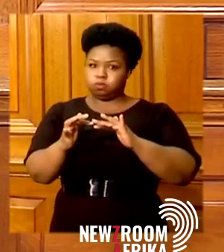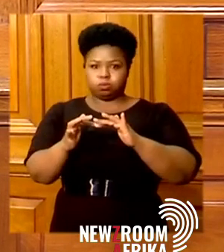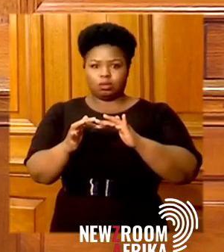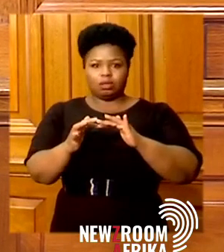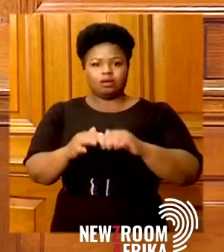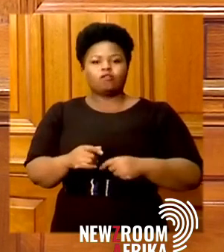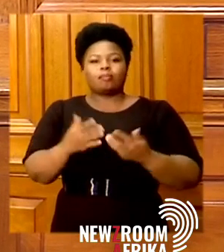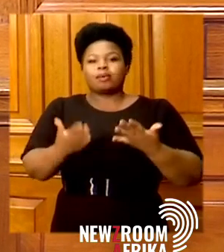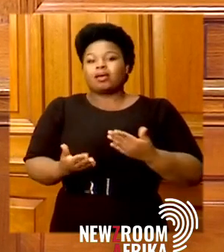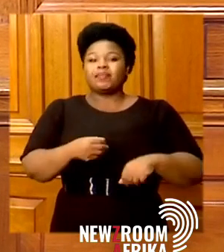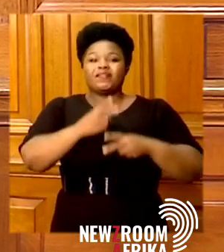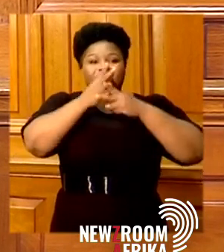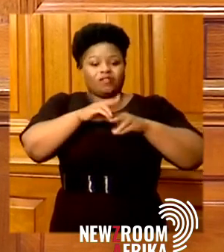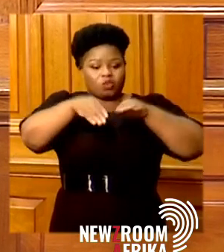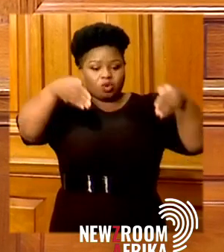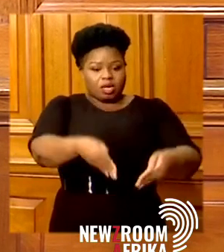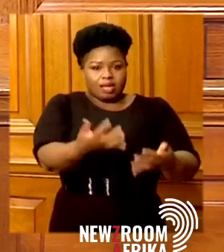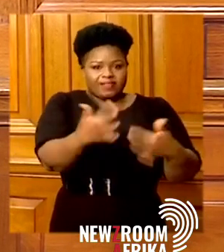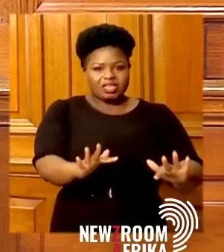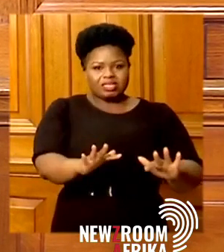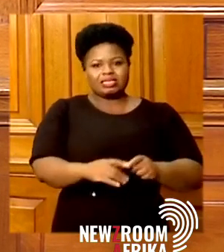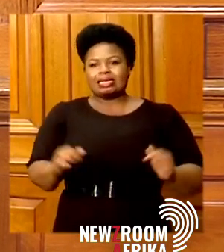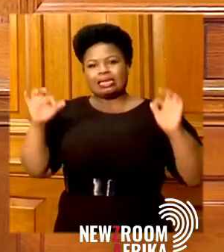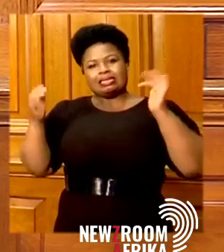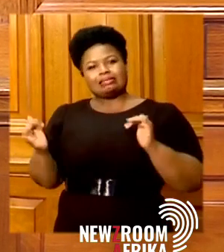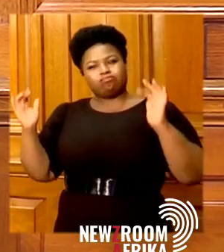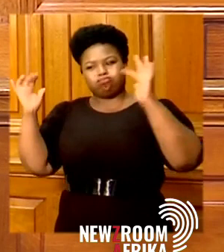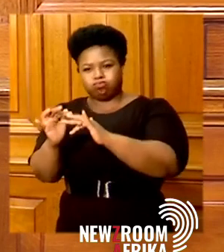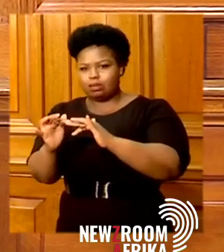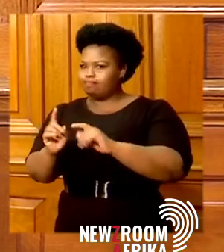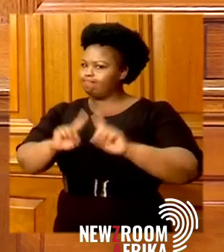before or after funerals are still not permitted.